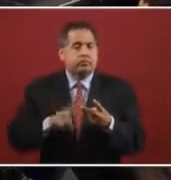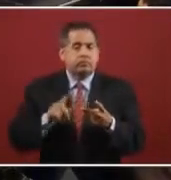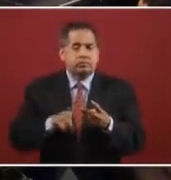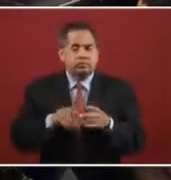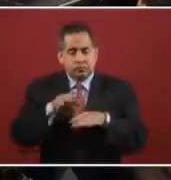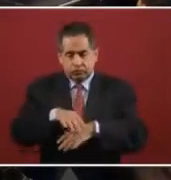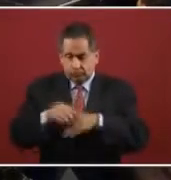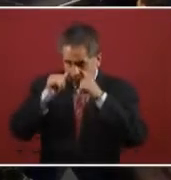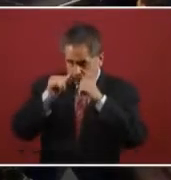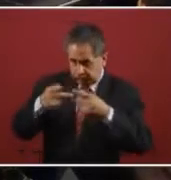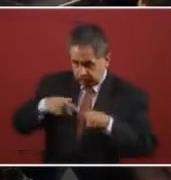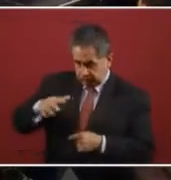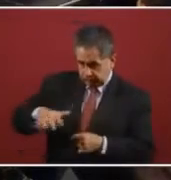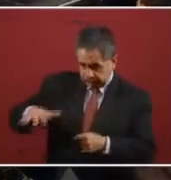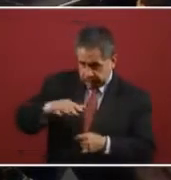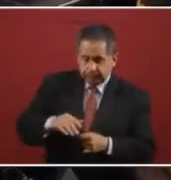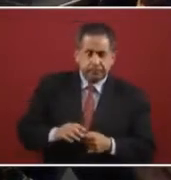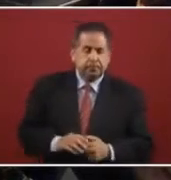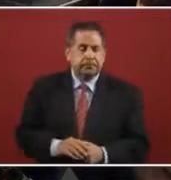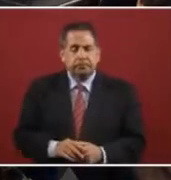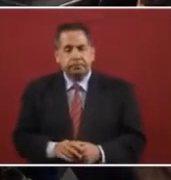thing that has to do with a citizen.